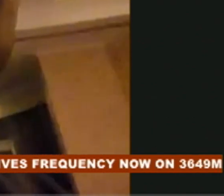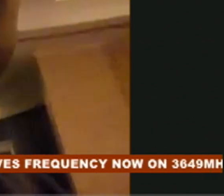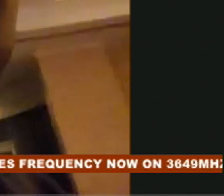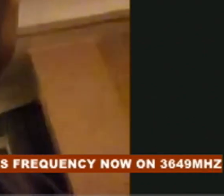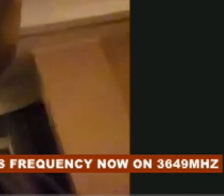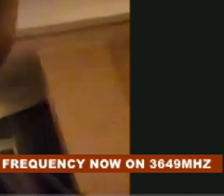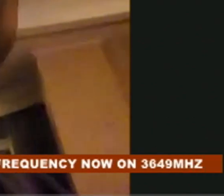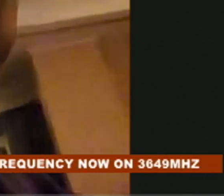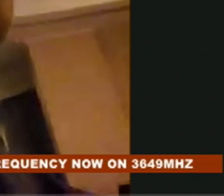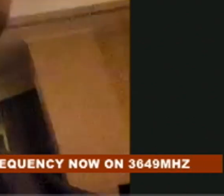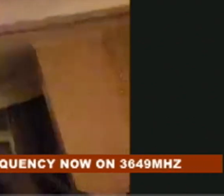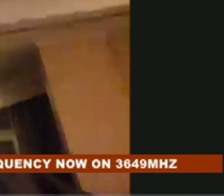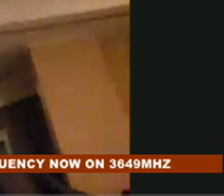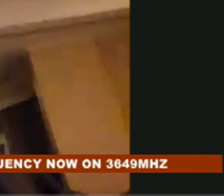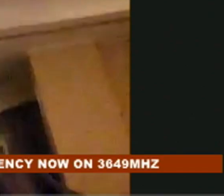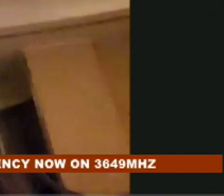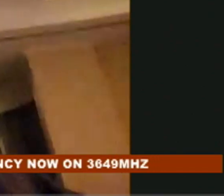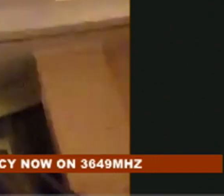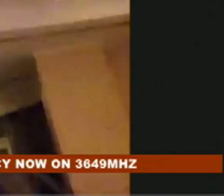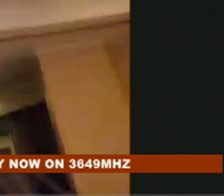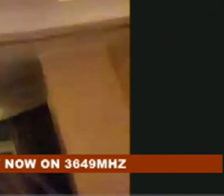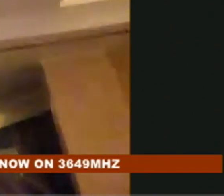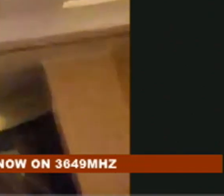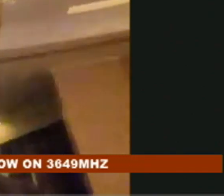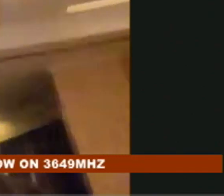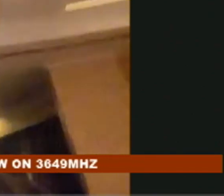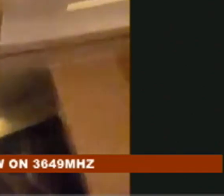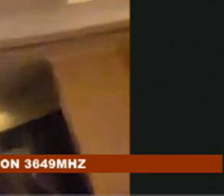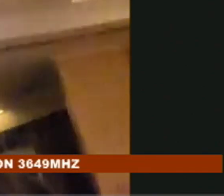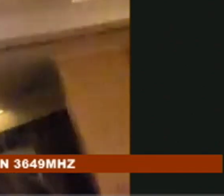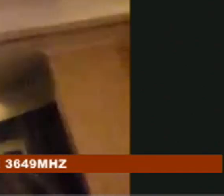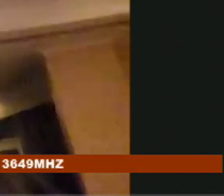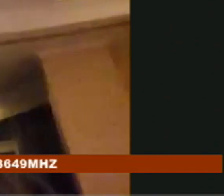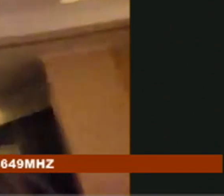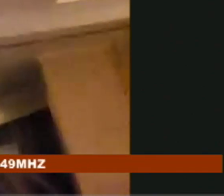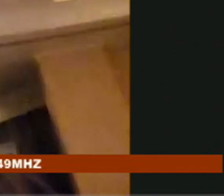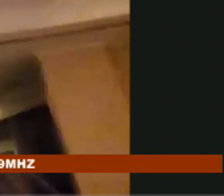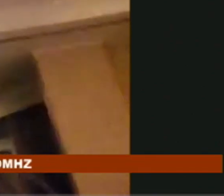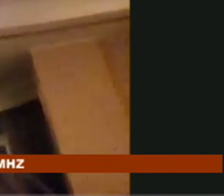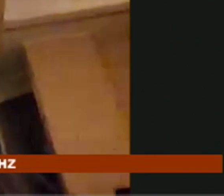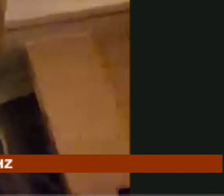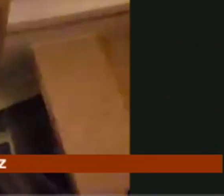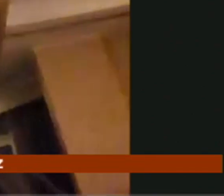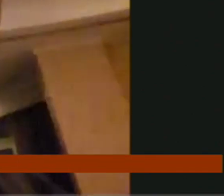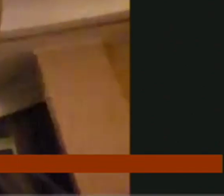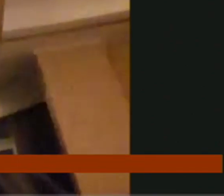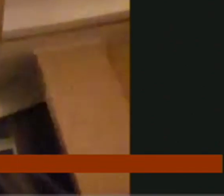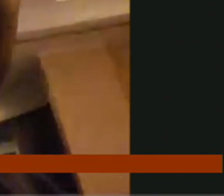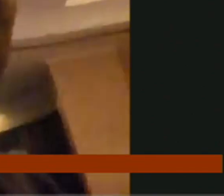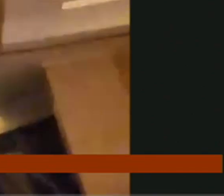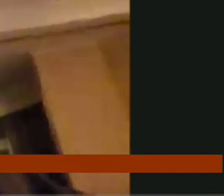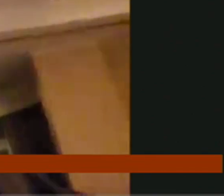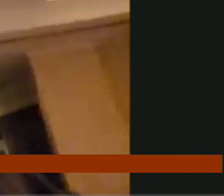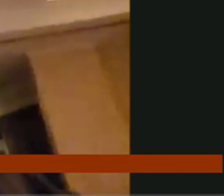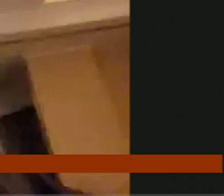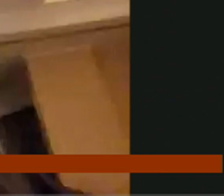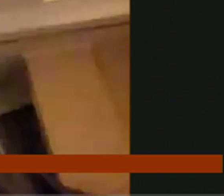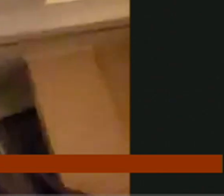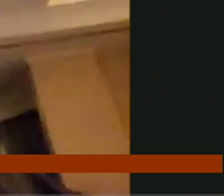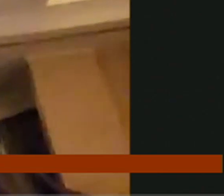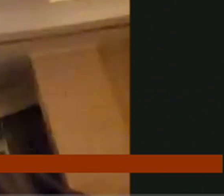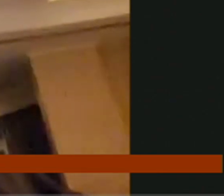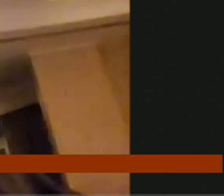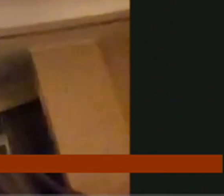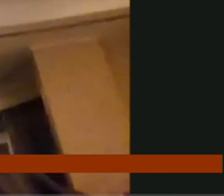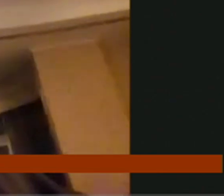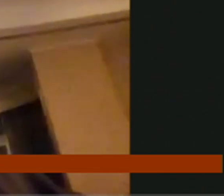people that are settling in Sudan now want to come back also to Nigeria, which is another big challenge to us. Now, how